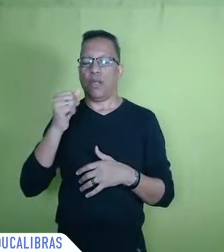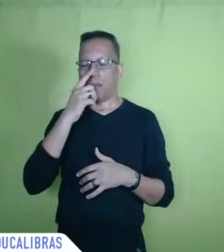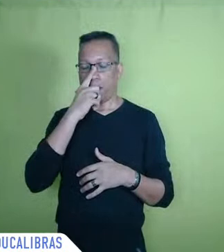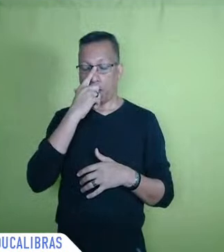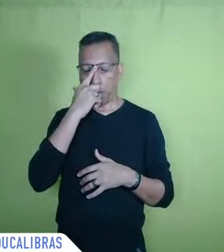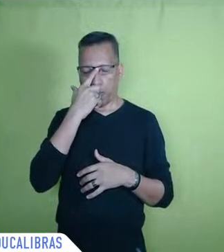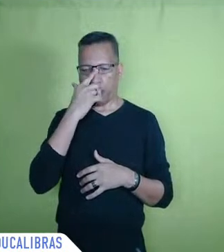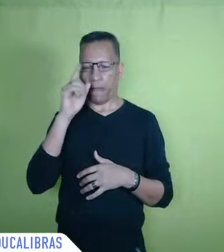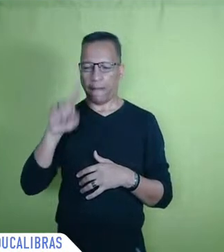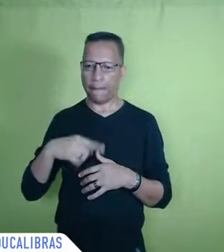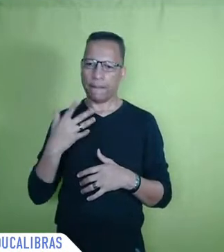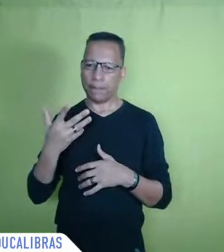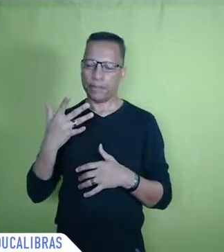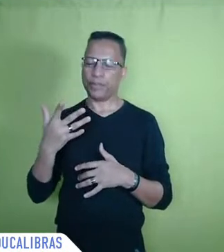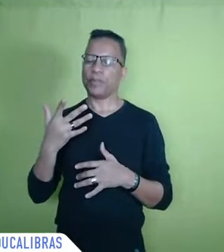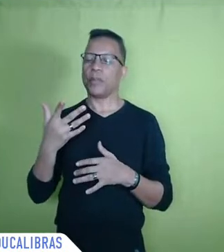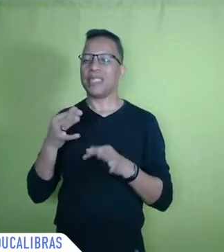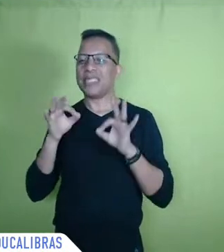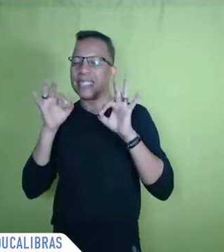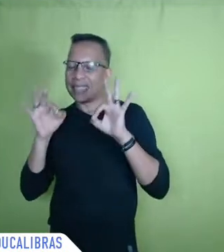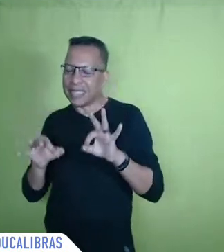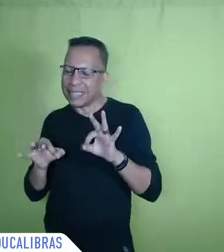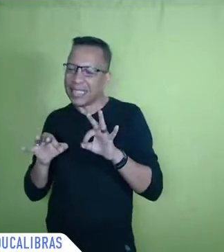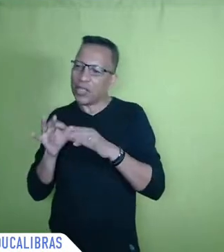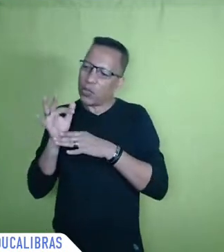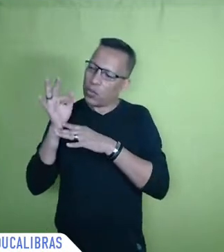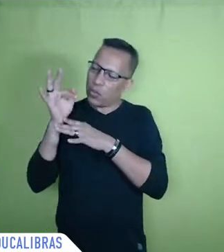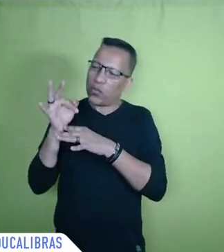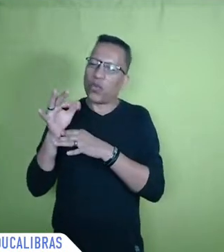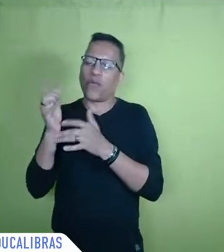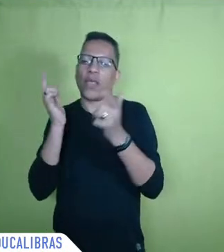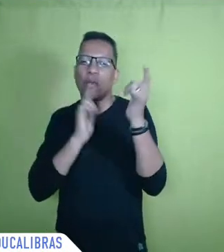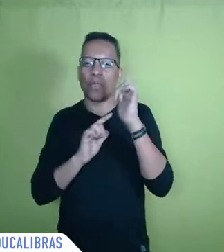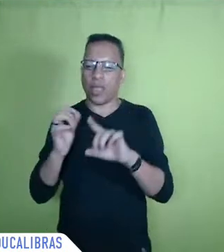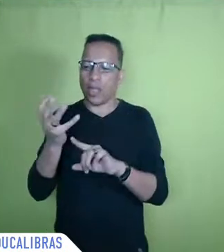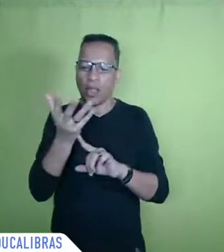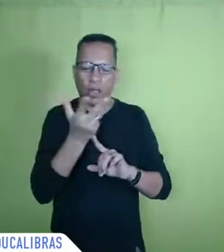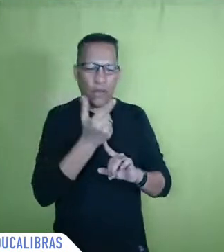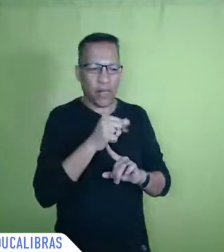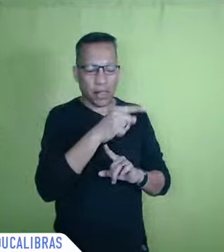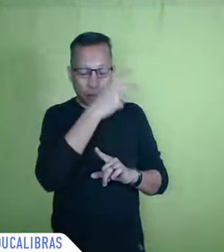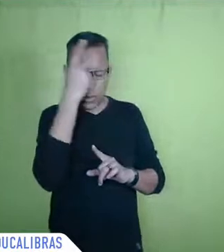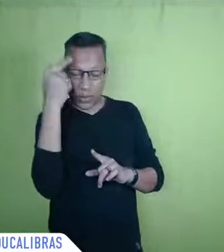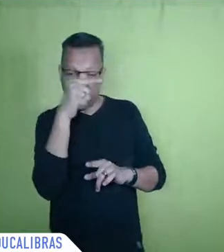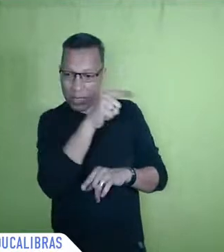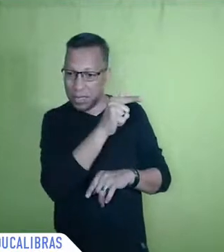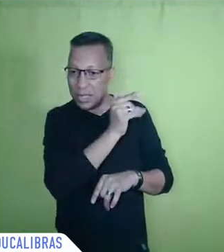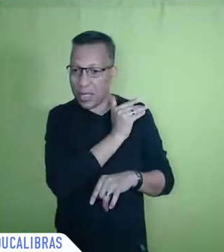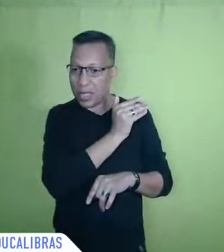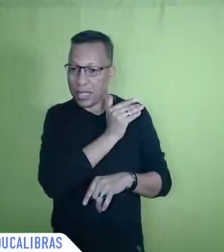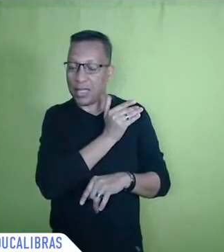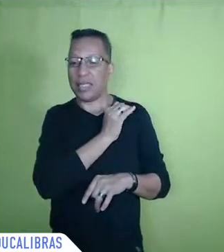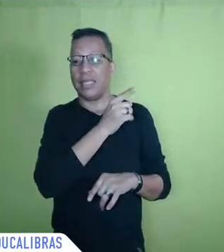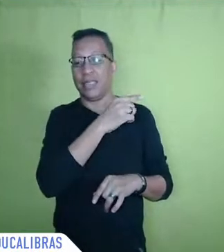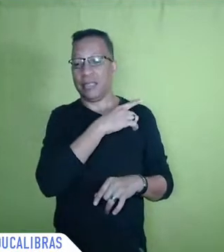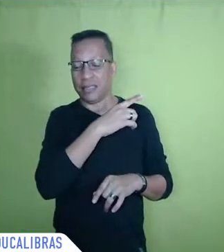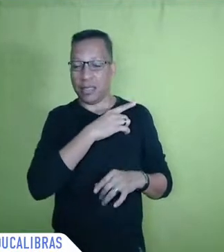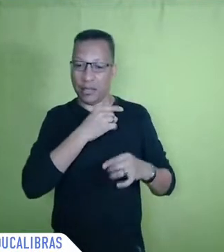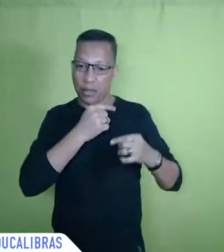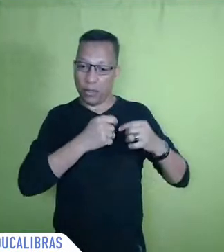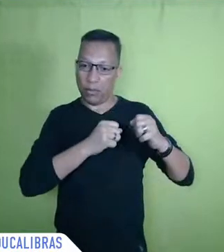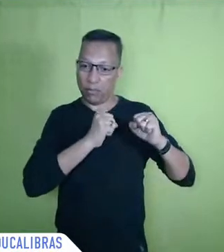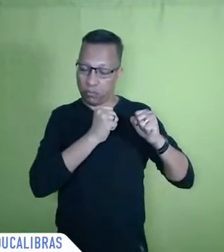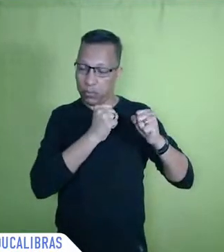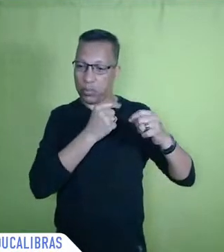with considerable wealth, political power, it has to really do with the development and the efficiency of the economic efficiency of the